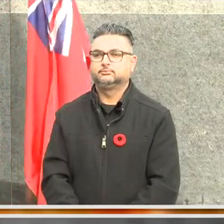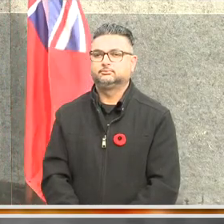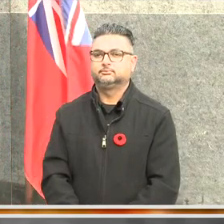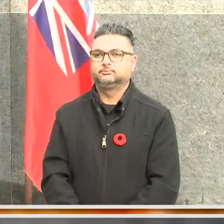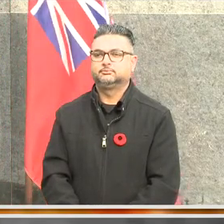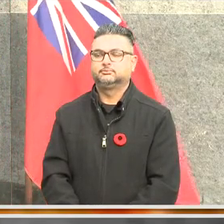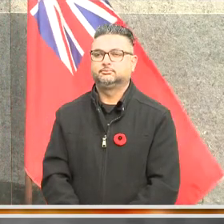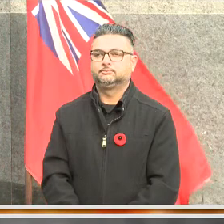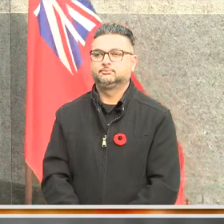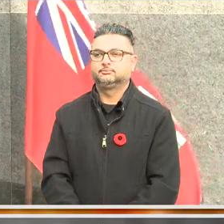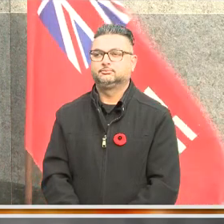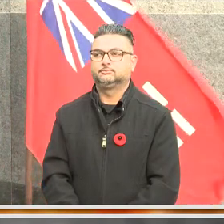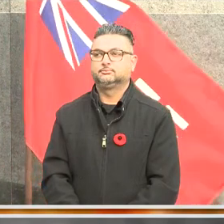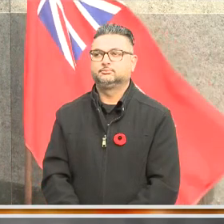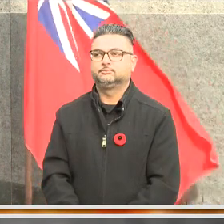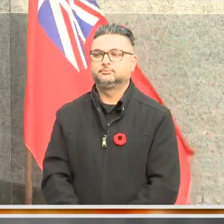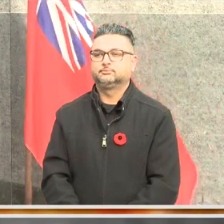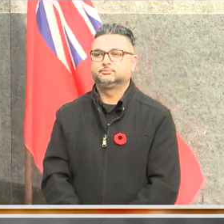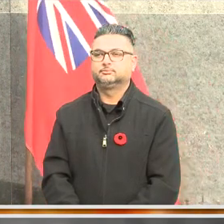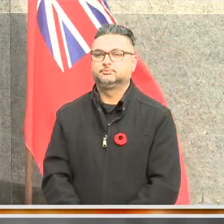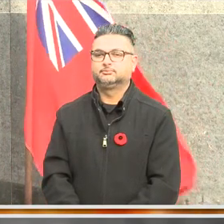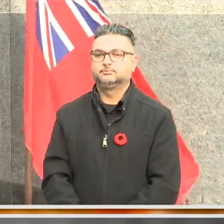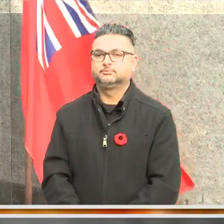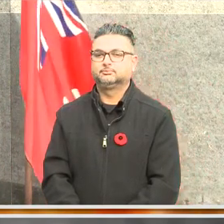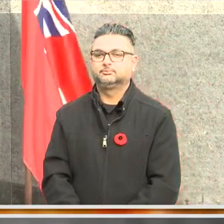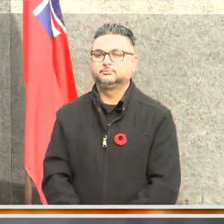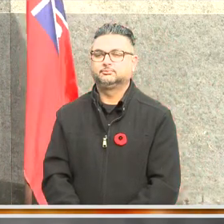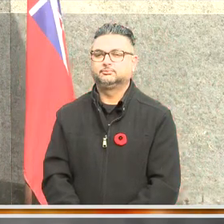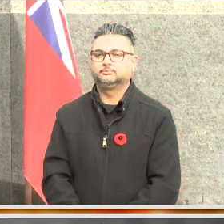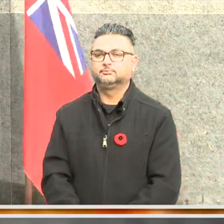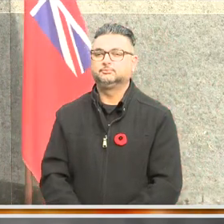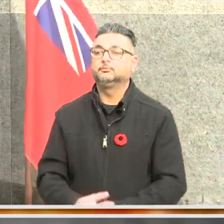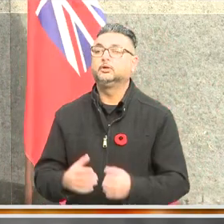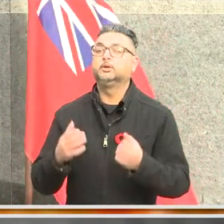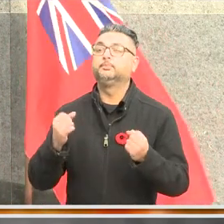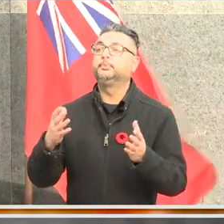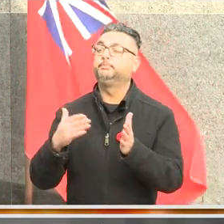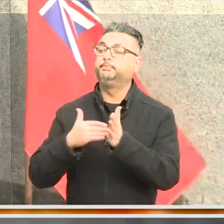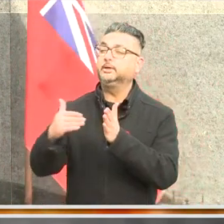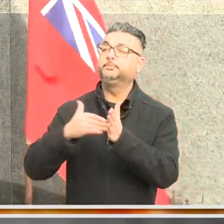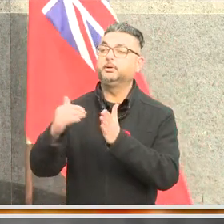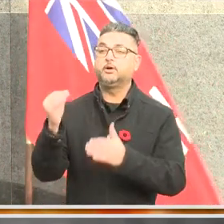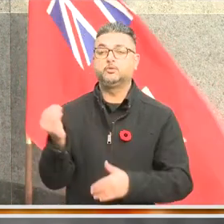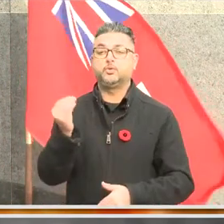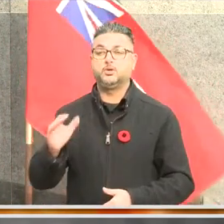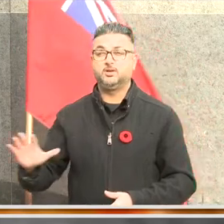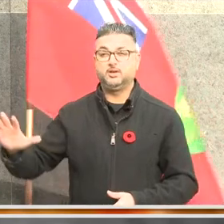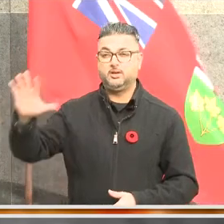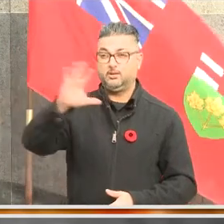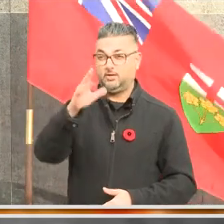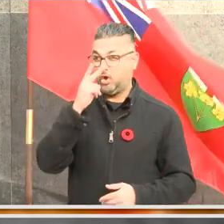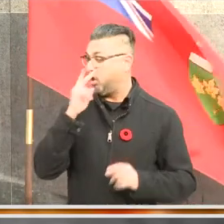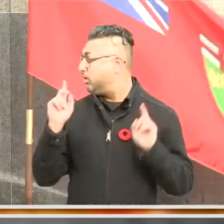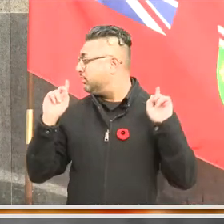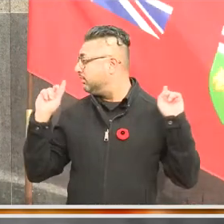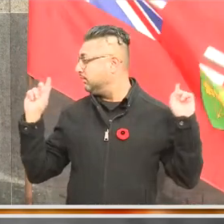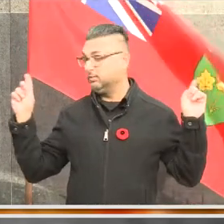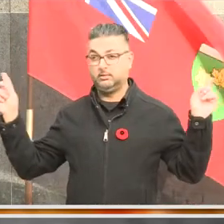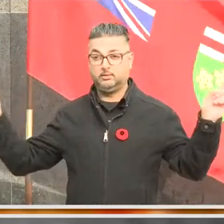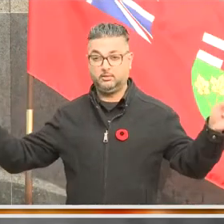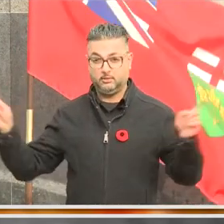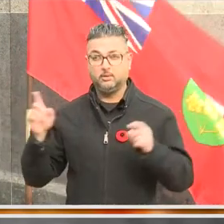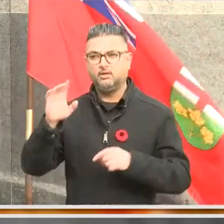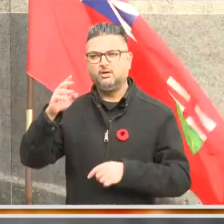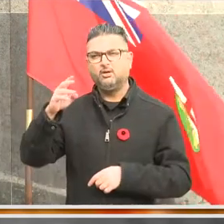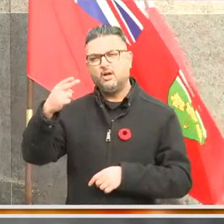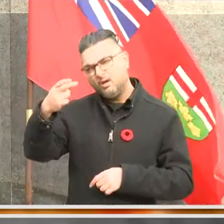de paix. For millions of Ontarians, this monument is a reminder of heroism, bravery and sacrifice